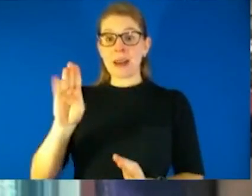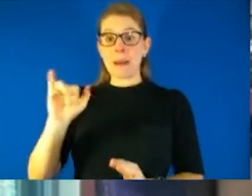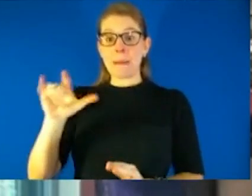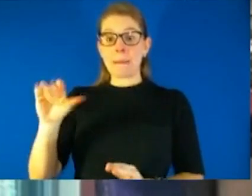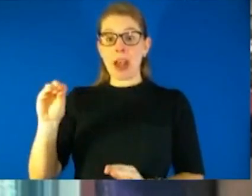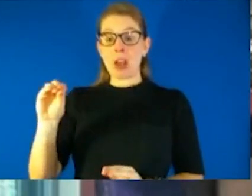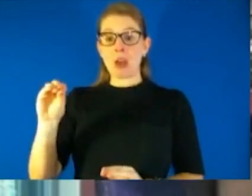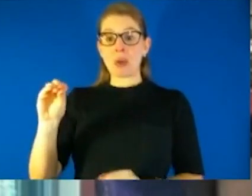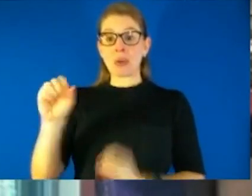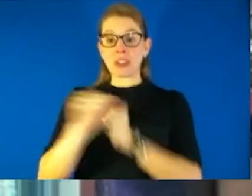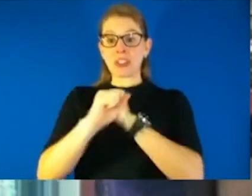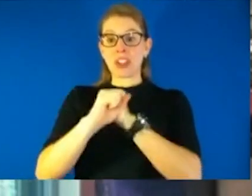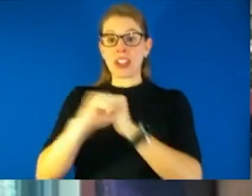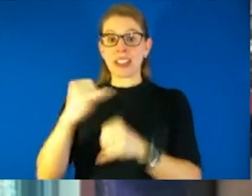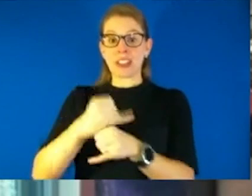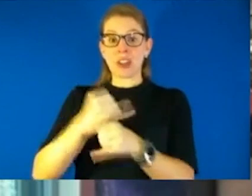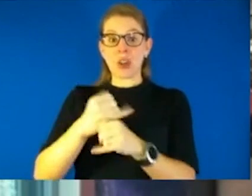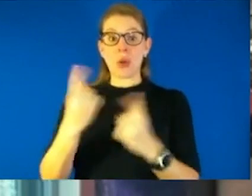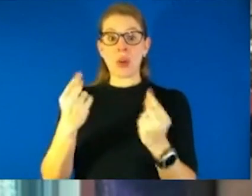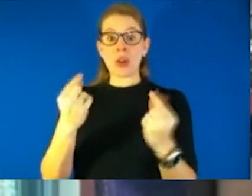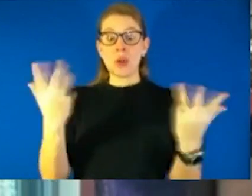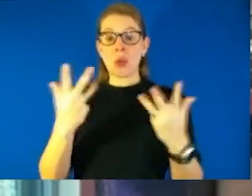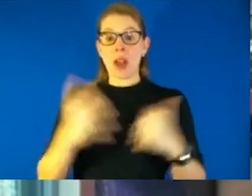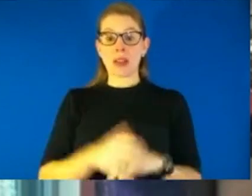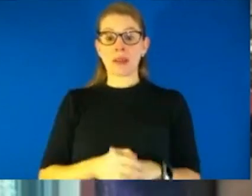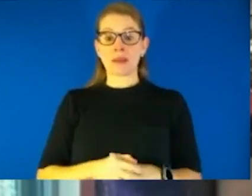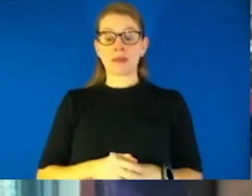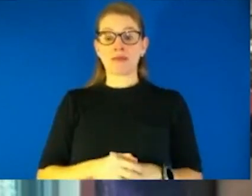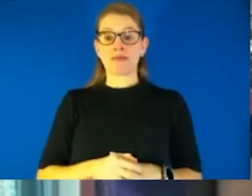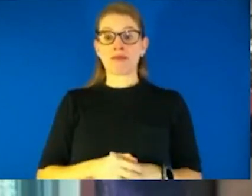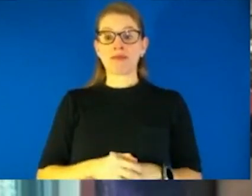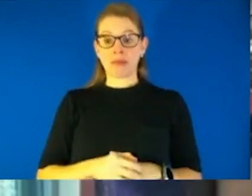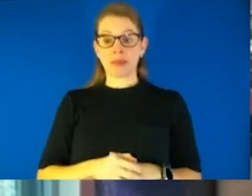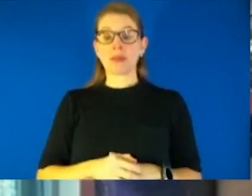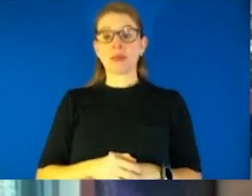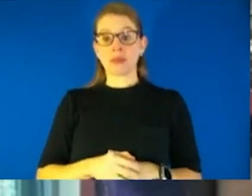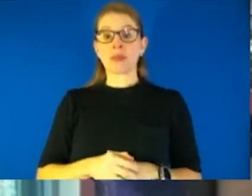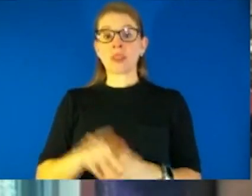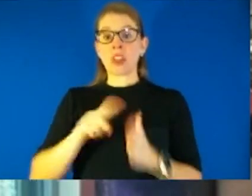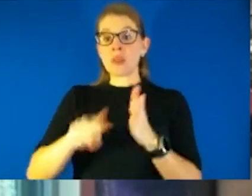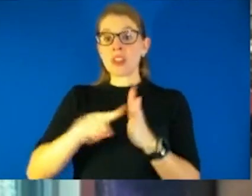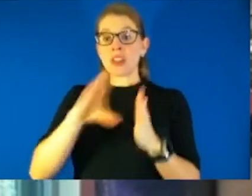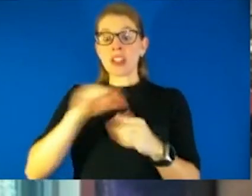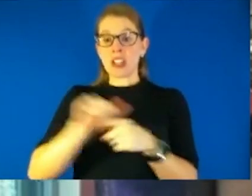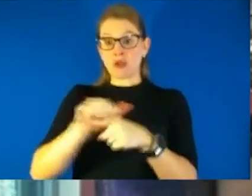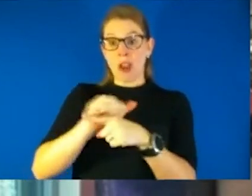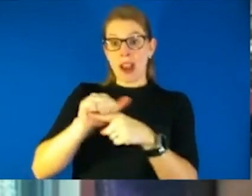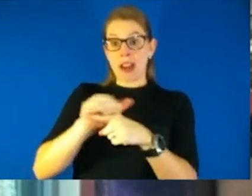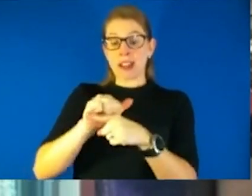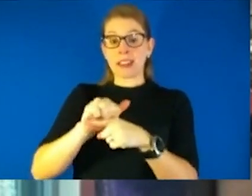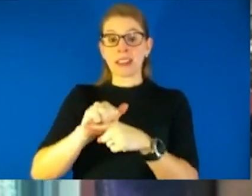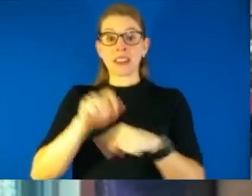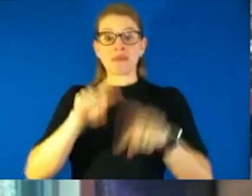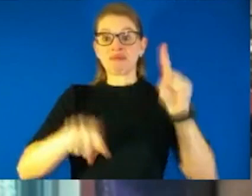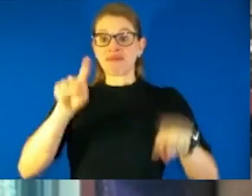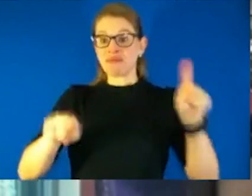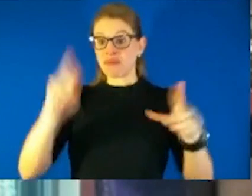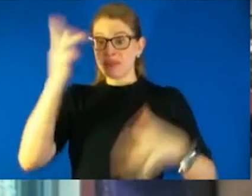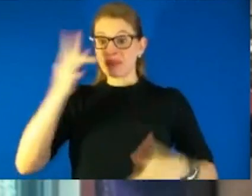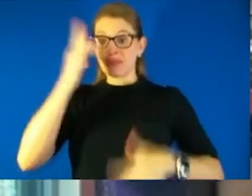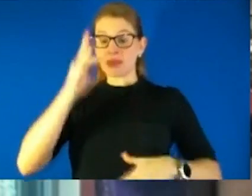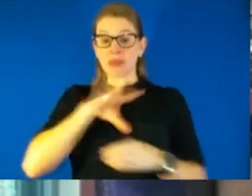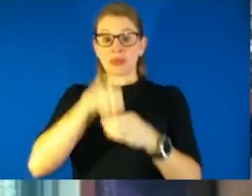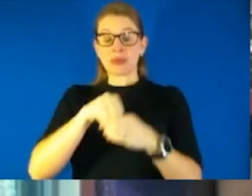Institute. What we do is we enable research, education, and training on multiple different diseases, including diseases